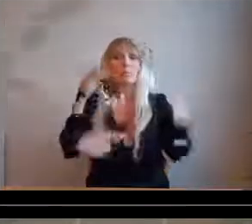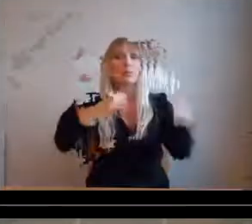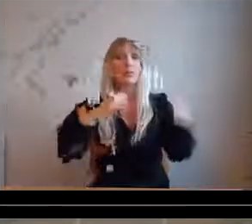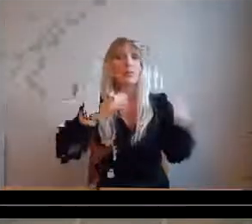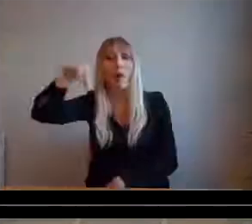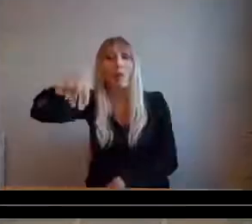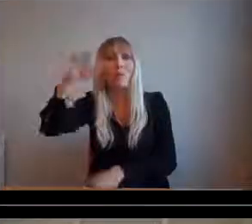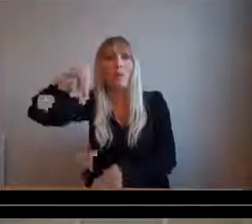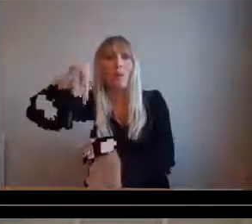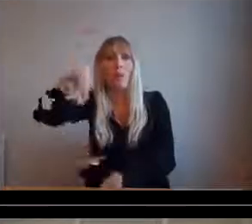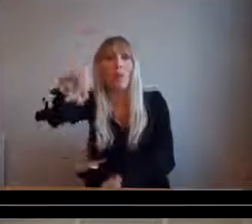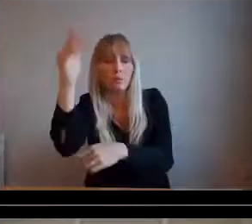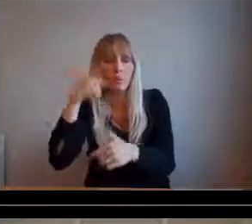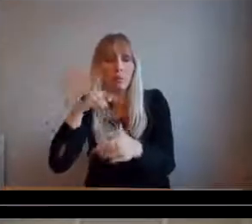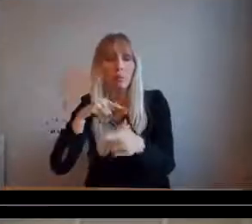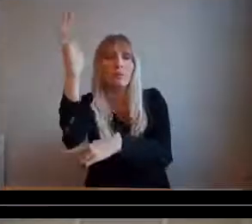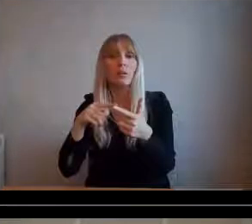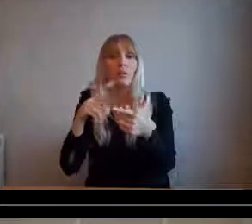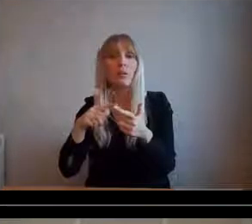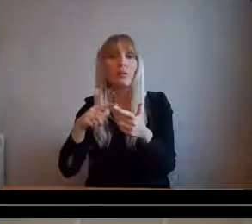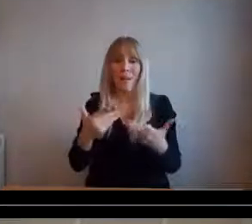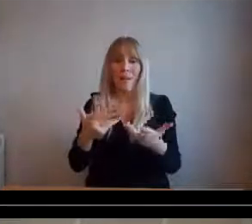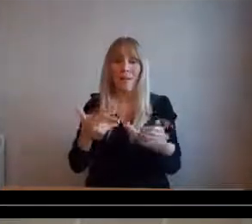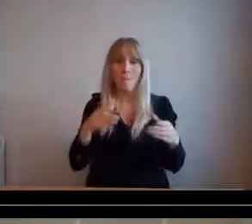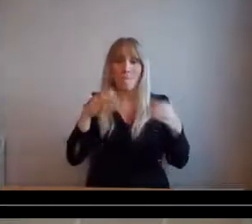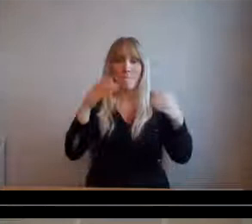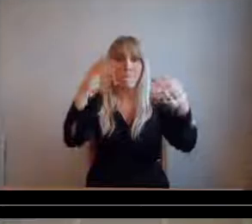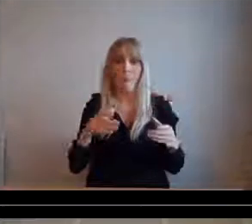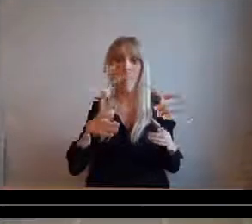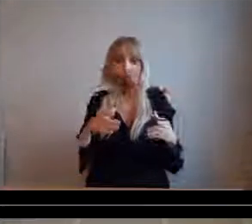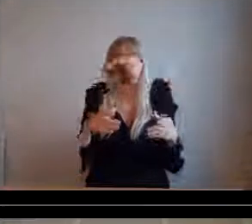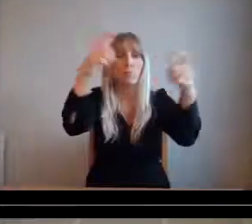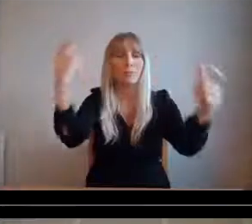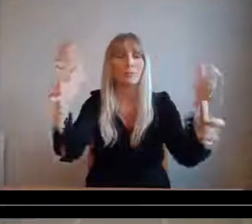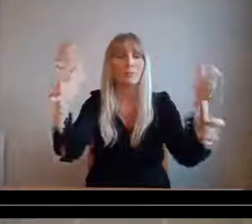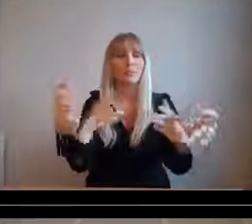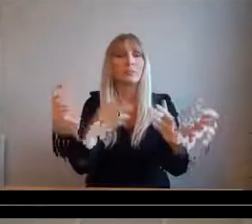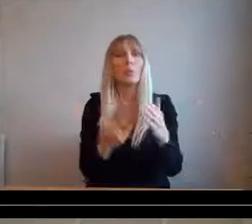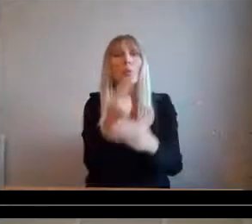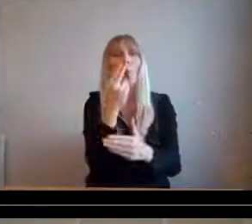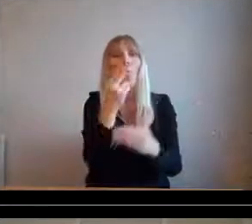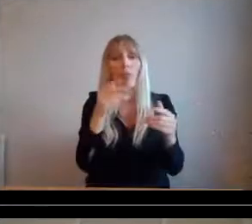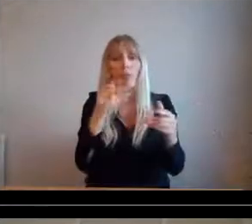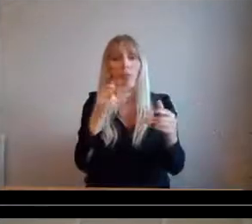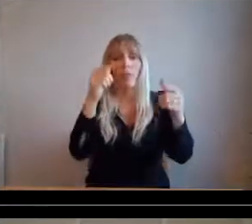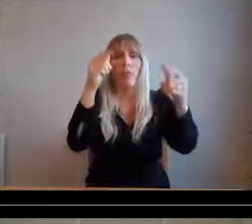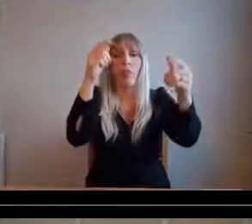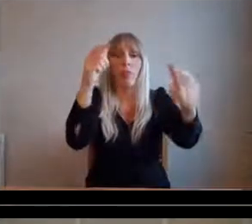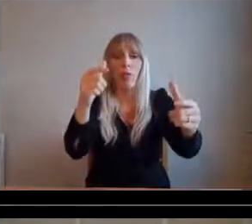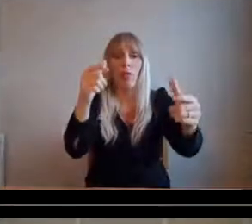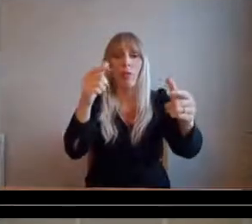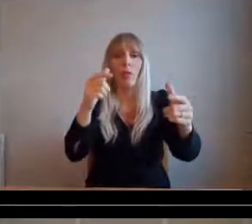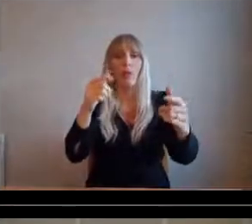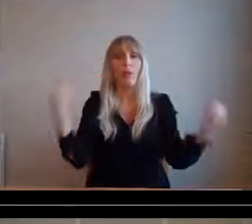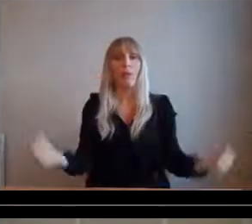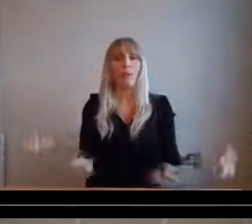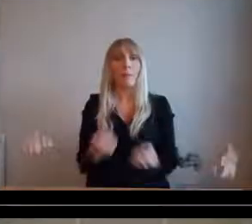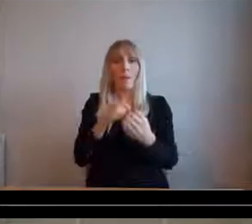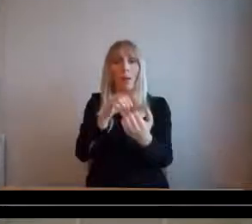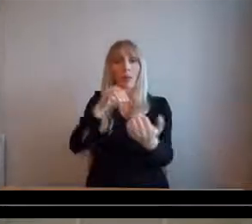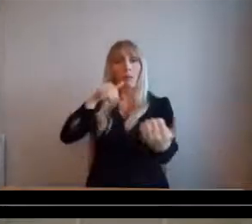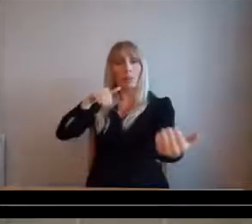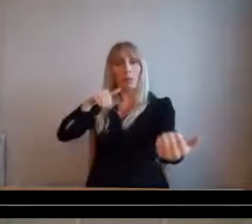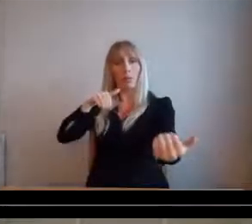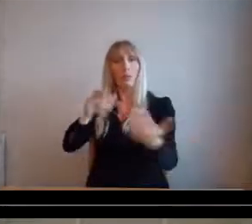on the Green Bridge. And by moving the bridge slightly north and moving the power line diversion south,